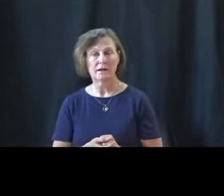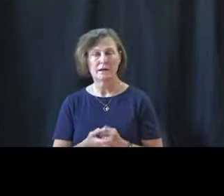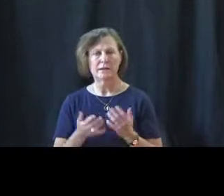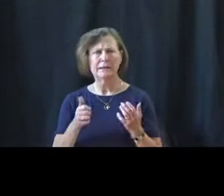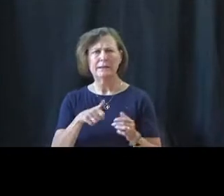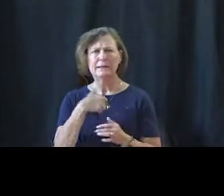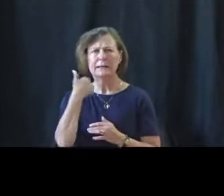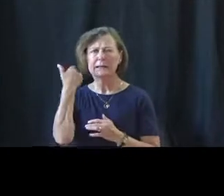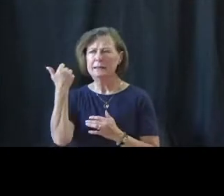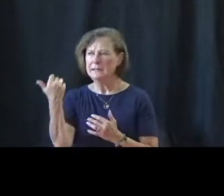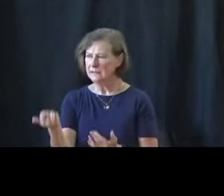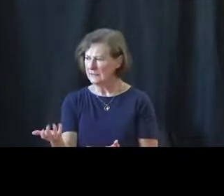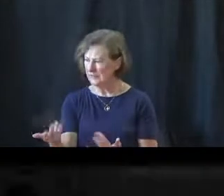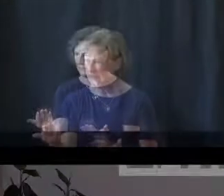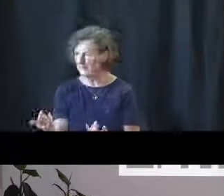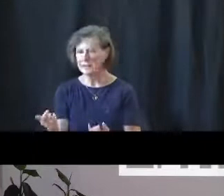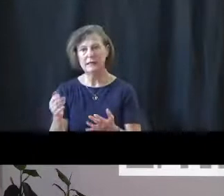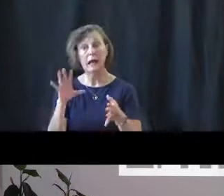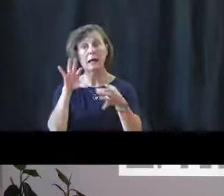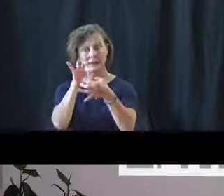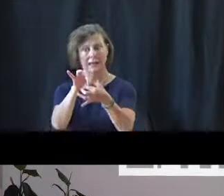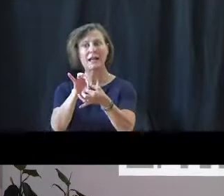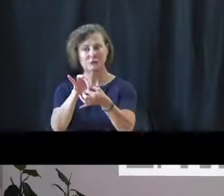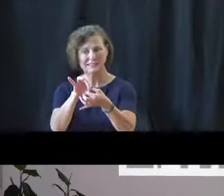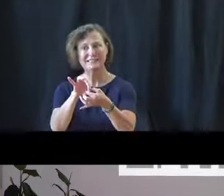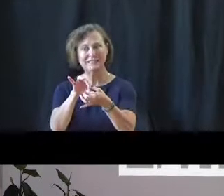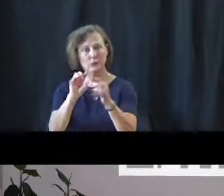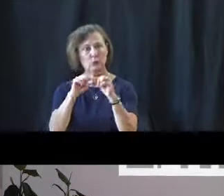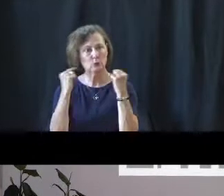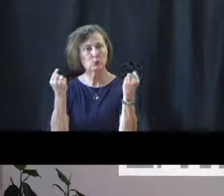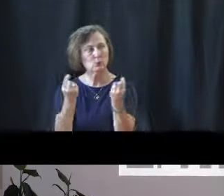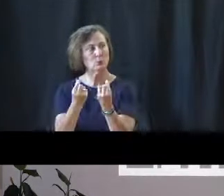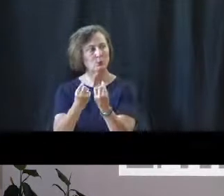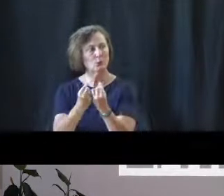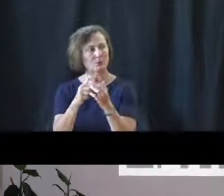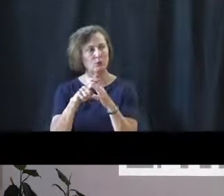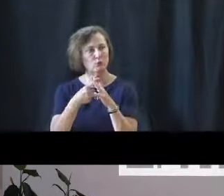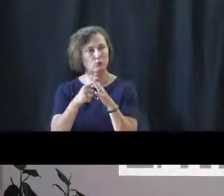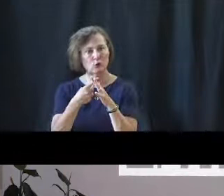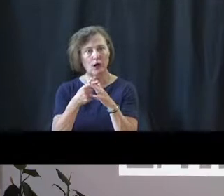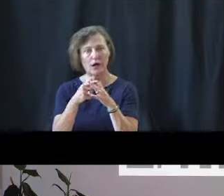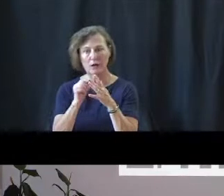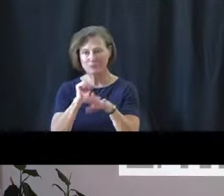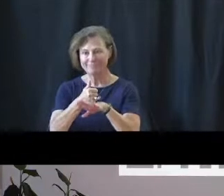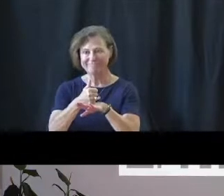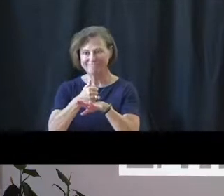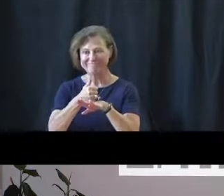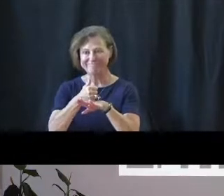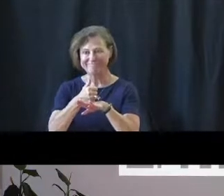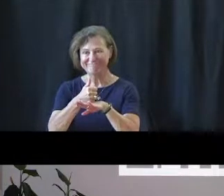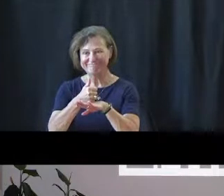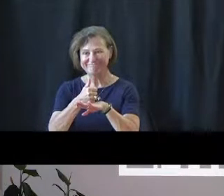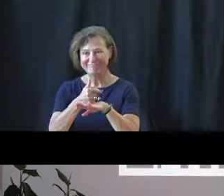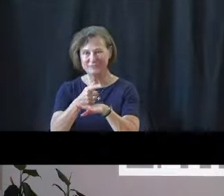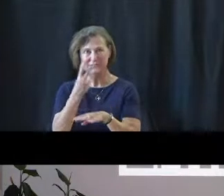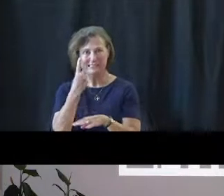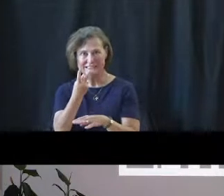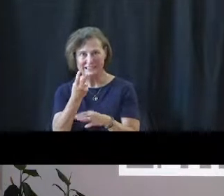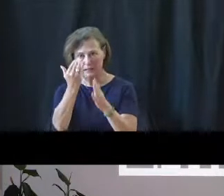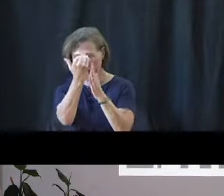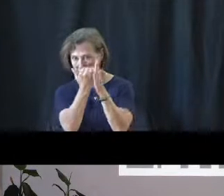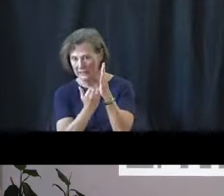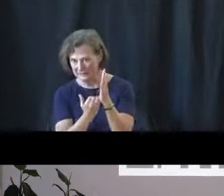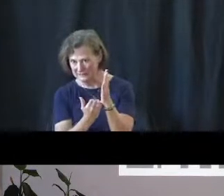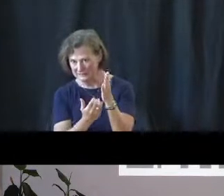else? Yes, connections. Connection groups are starting to form, and as you can see, that there